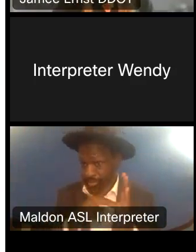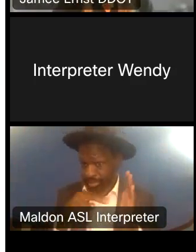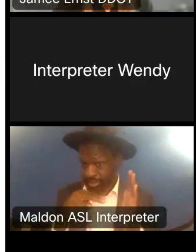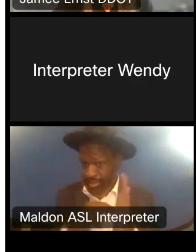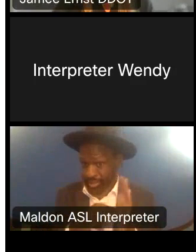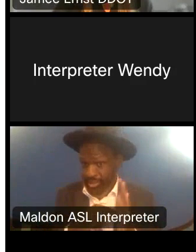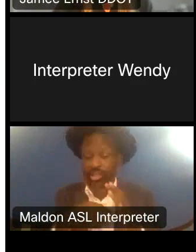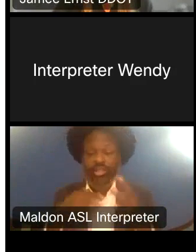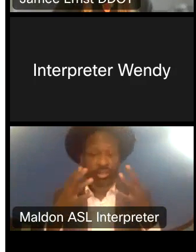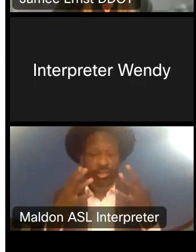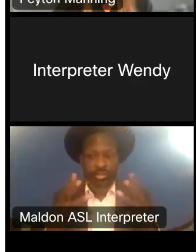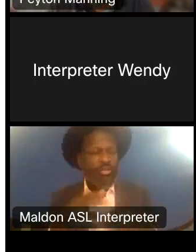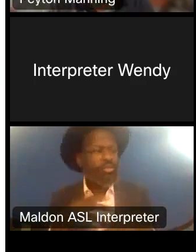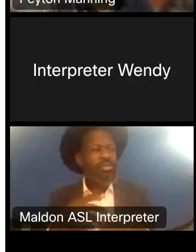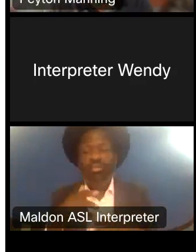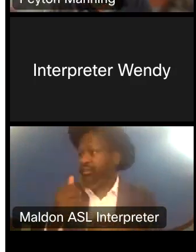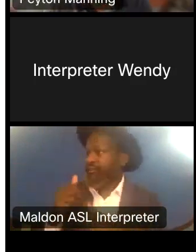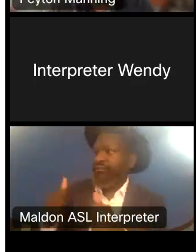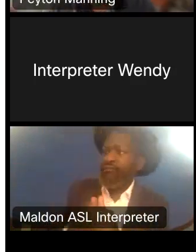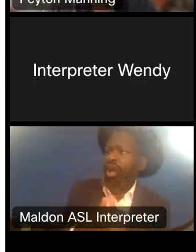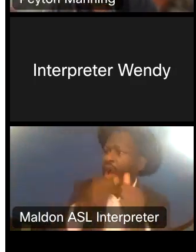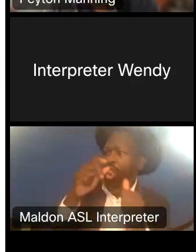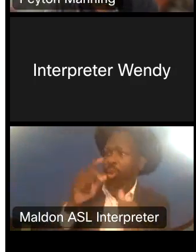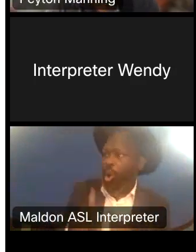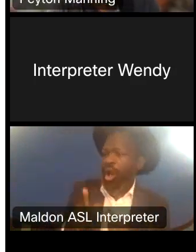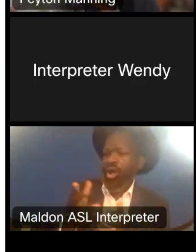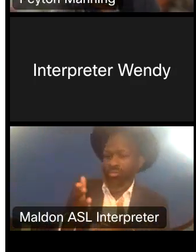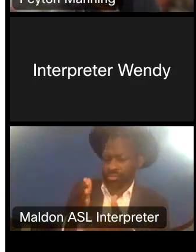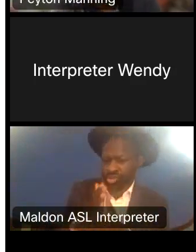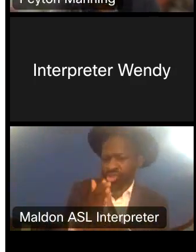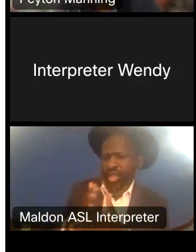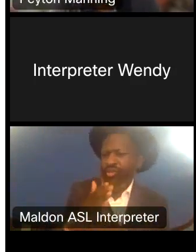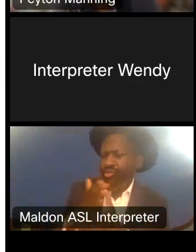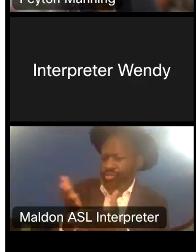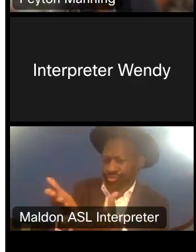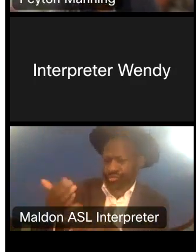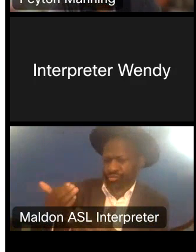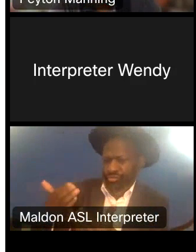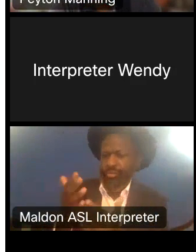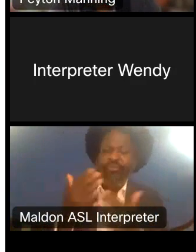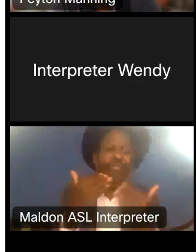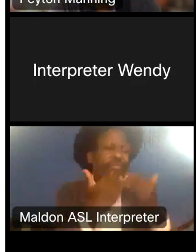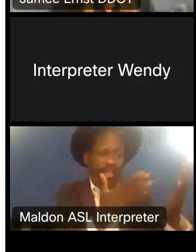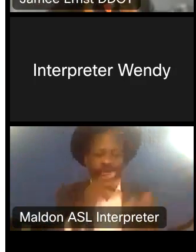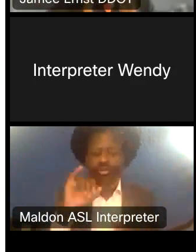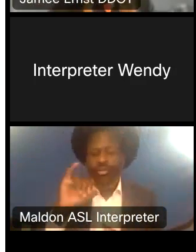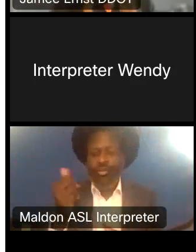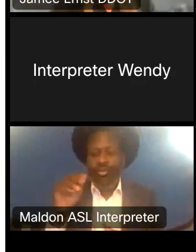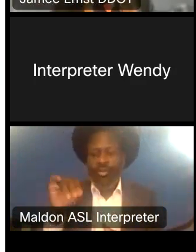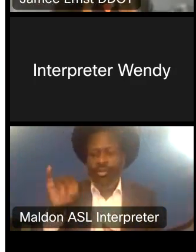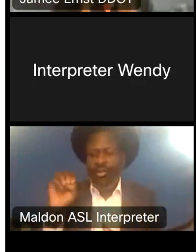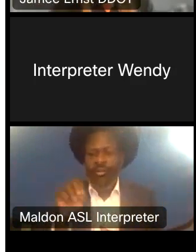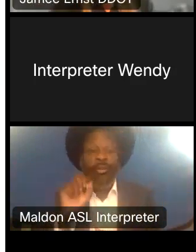But And if you have any follow-up, feel free to share. But thank you, Jamie. we And have been coordinating with the Office of Planning